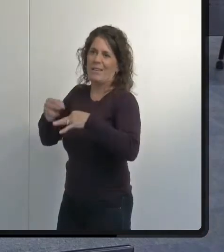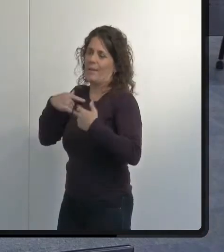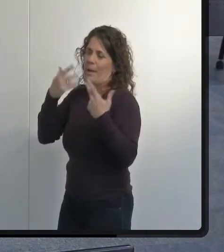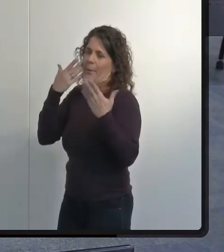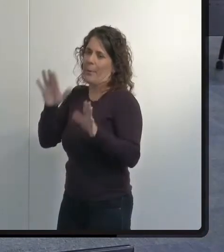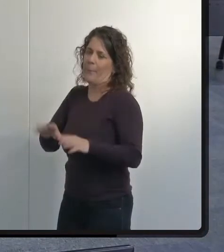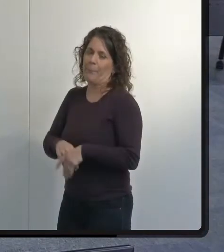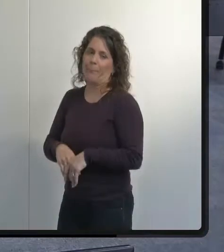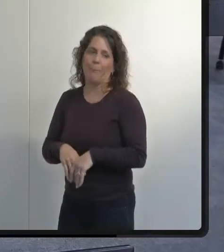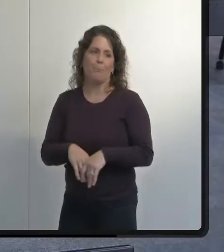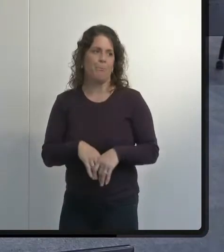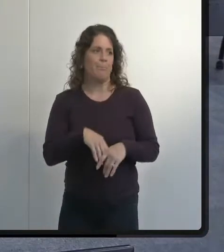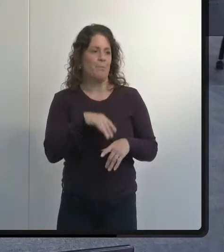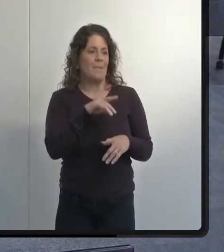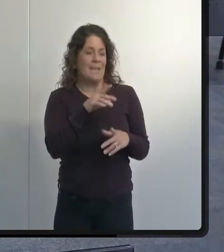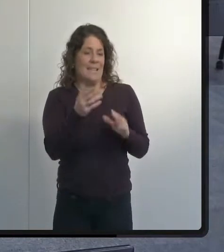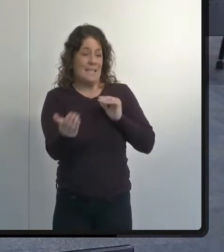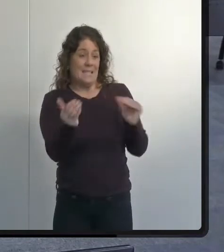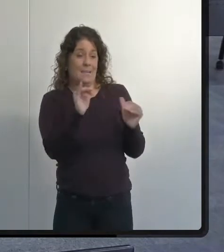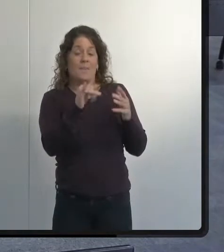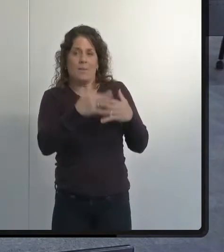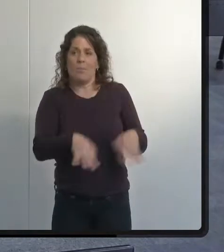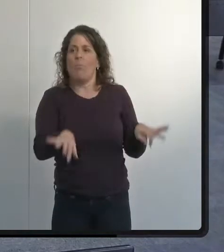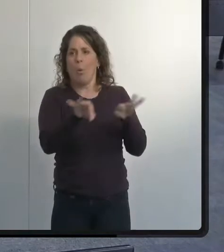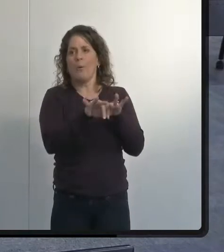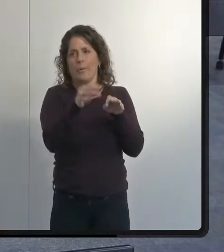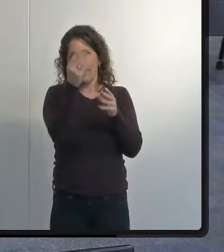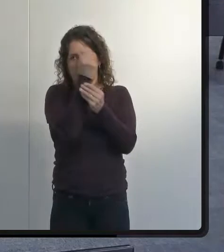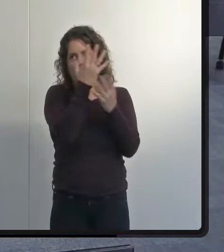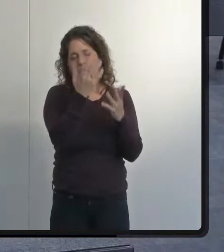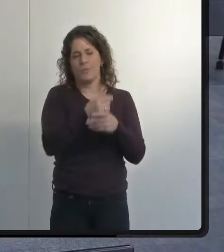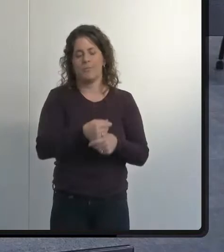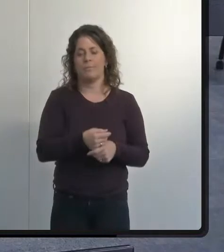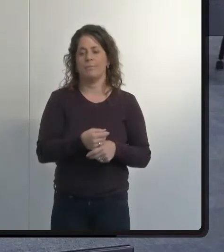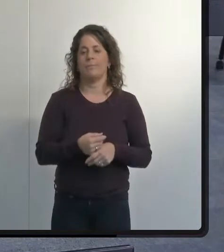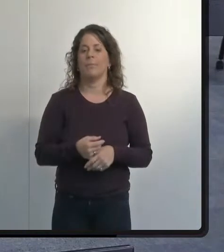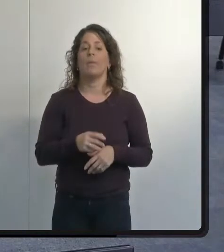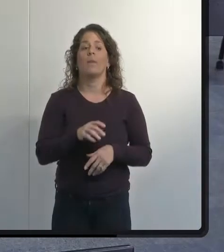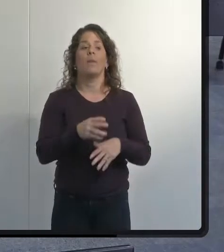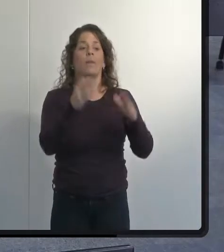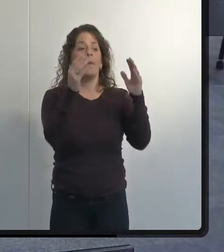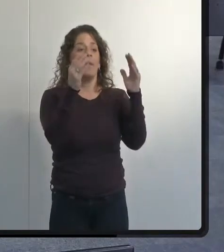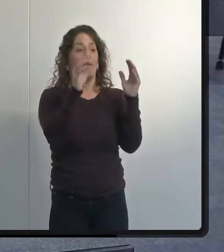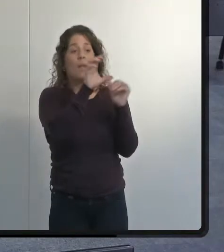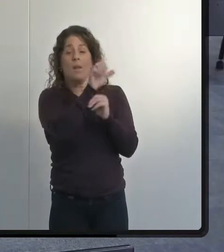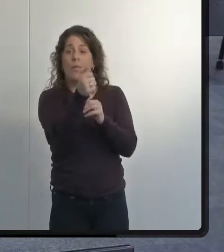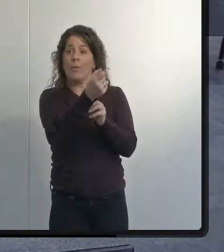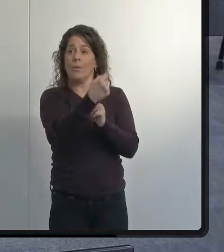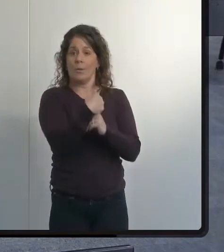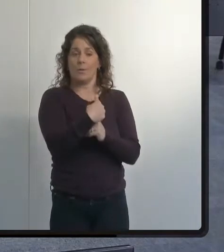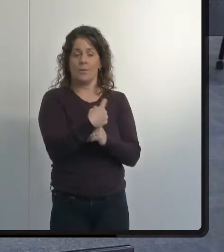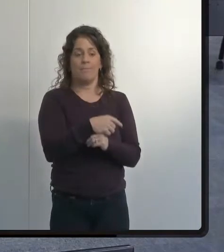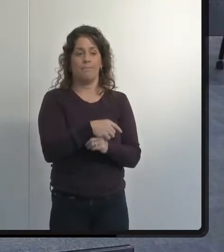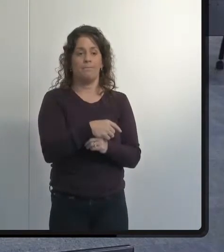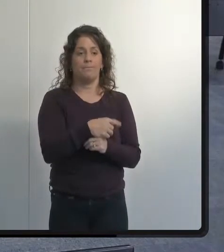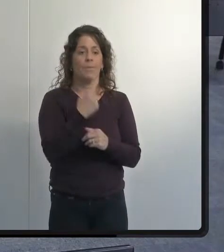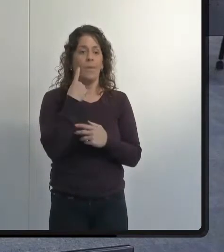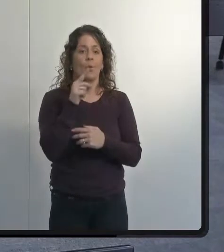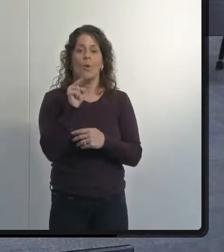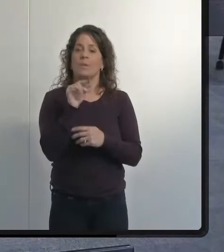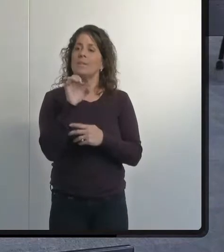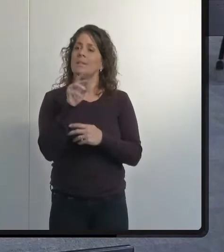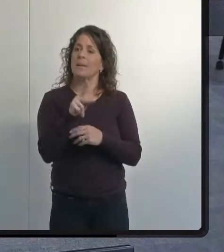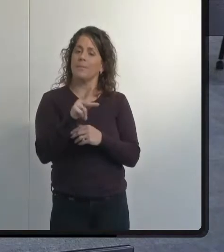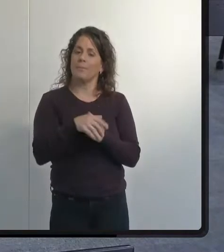Okay, it seemed like that's kind of important to know. Anyway, also a question for Nick about the